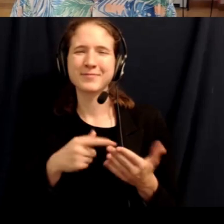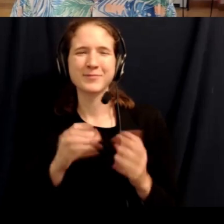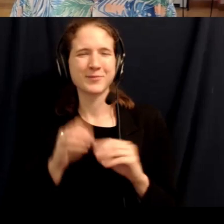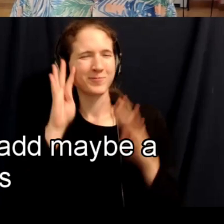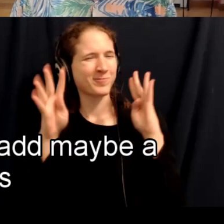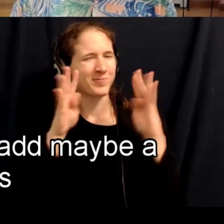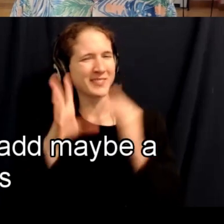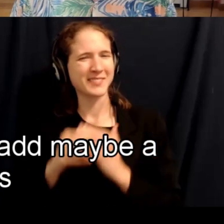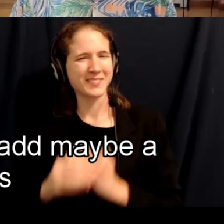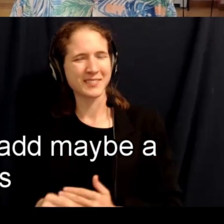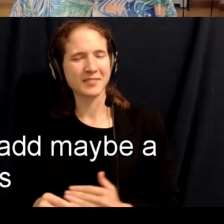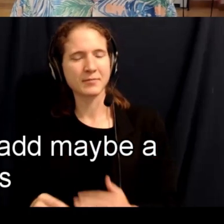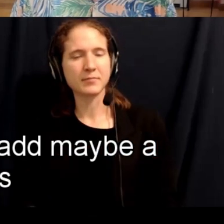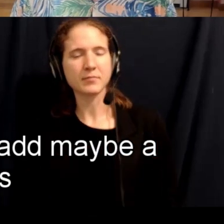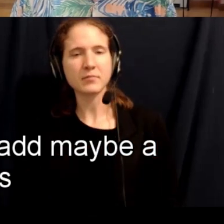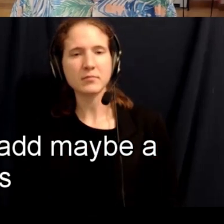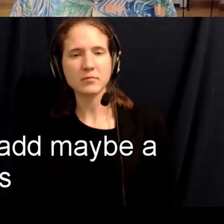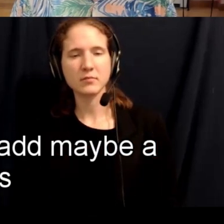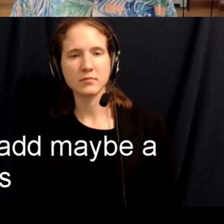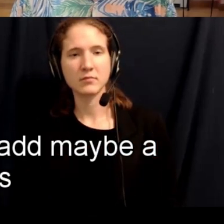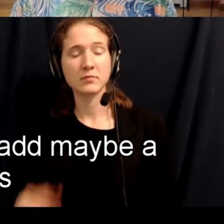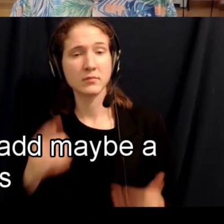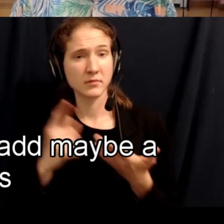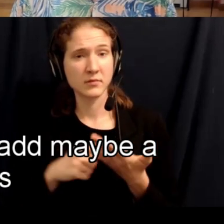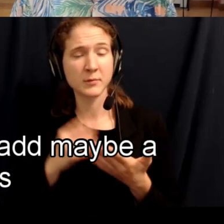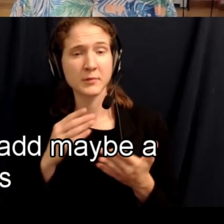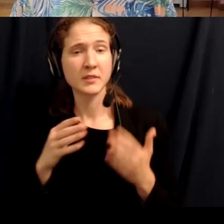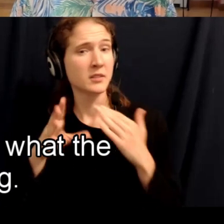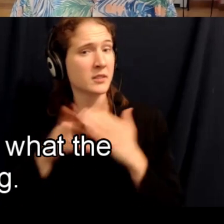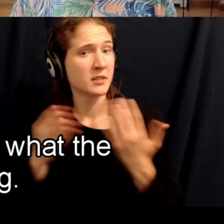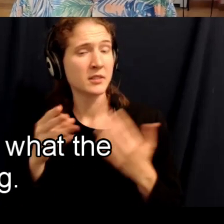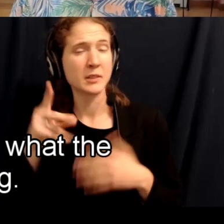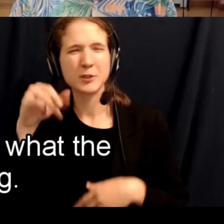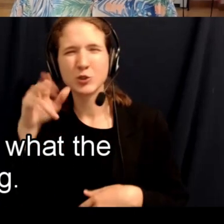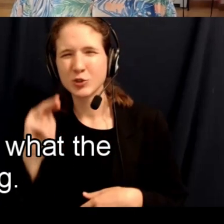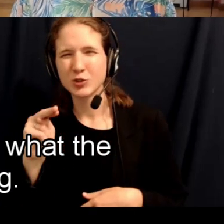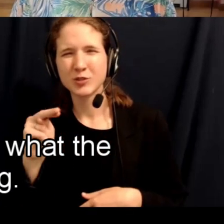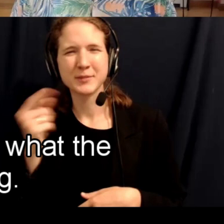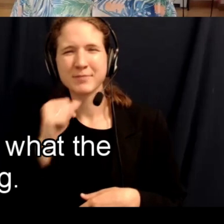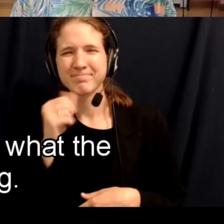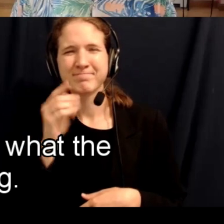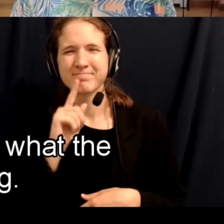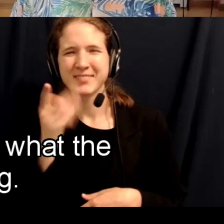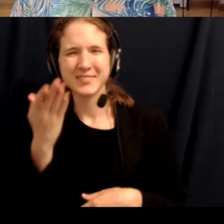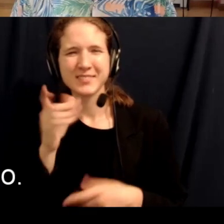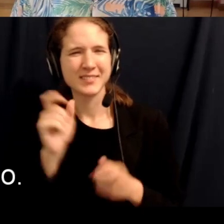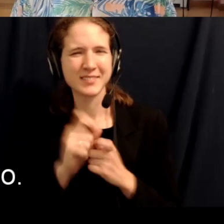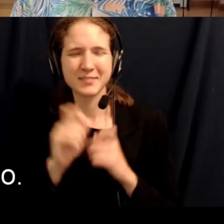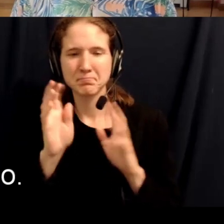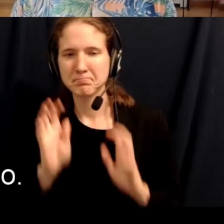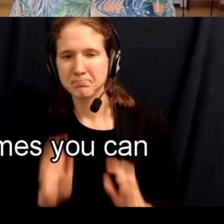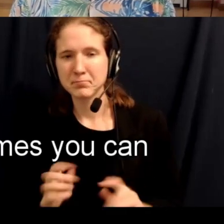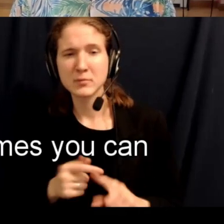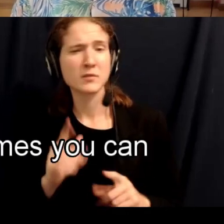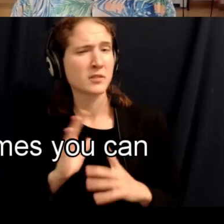um, where sometimes you just add maybe a pattern or things that may not be exactly what the person's wearing, but that's